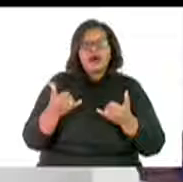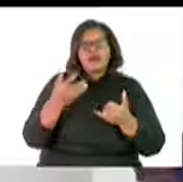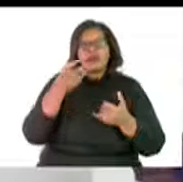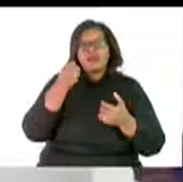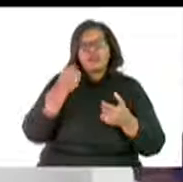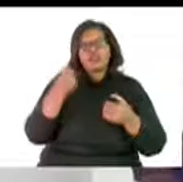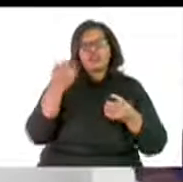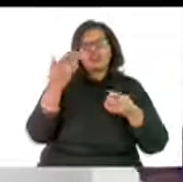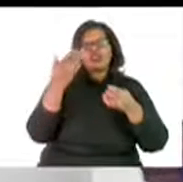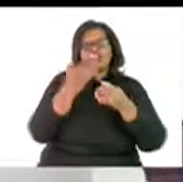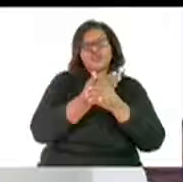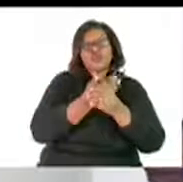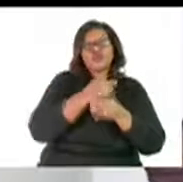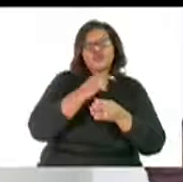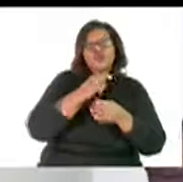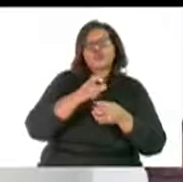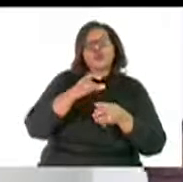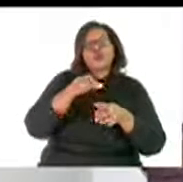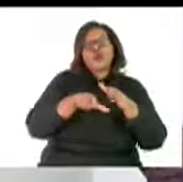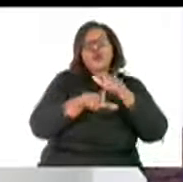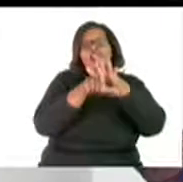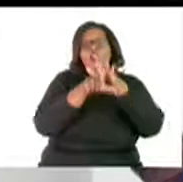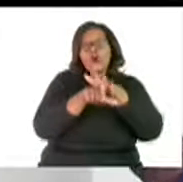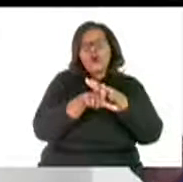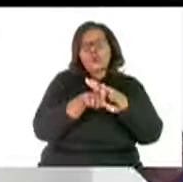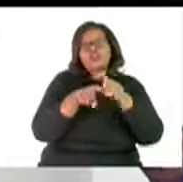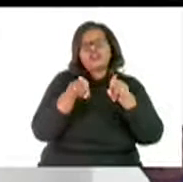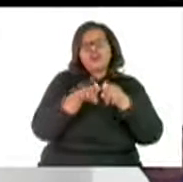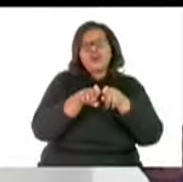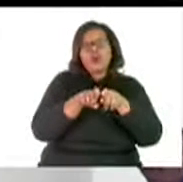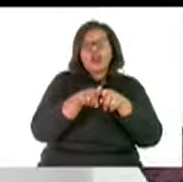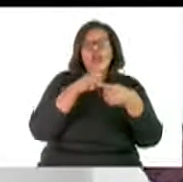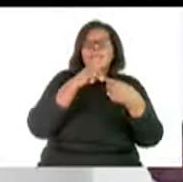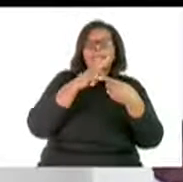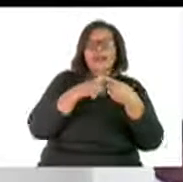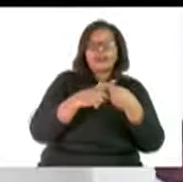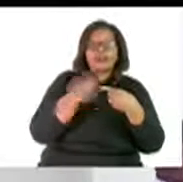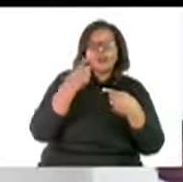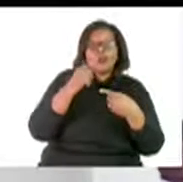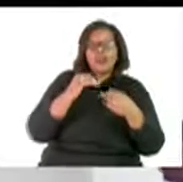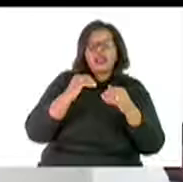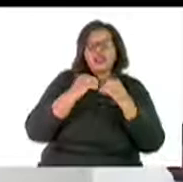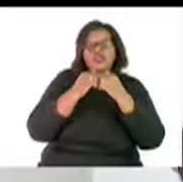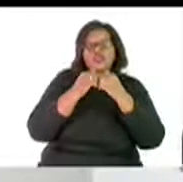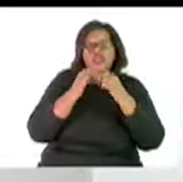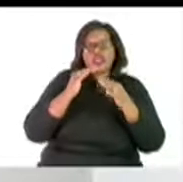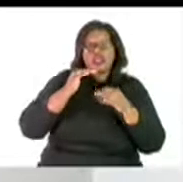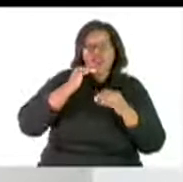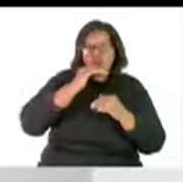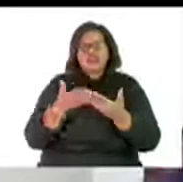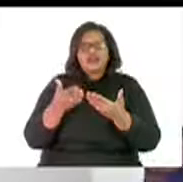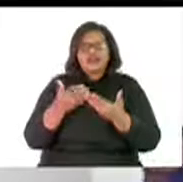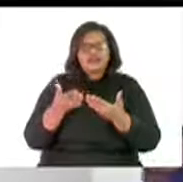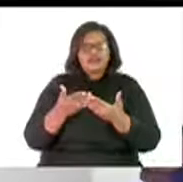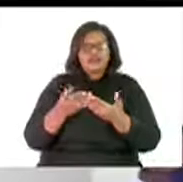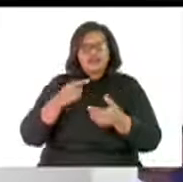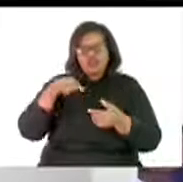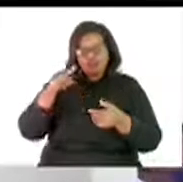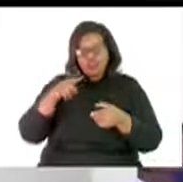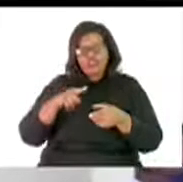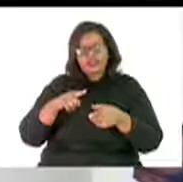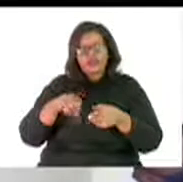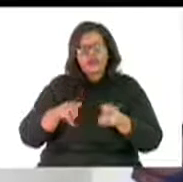here. Lowest common multiple, but you can work from here going up. Yes, it is a